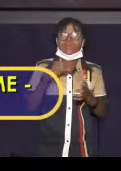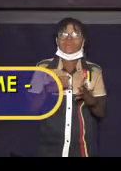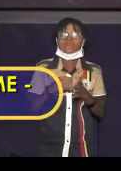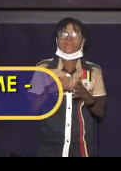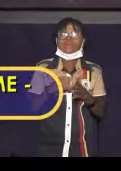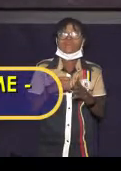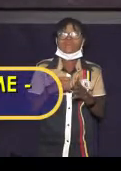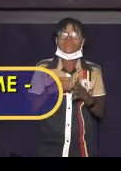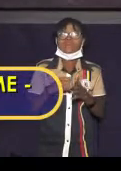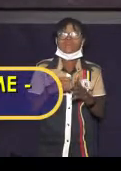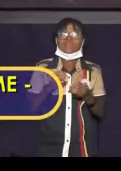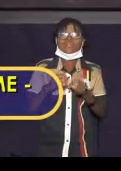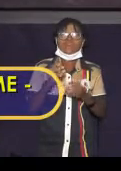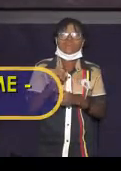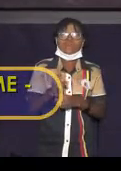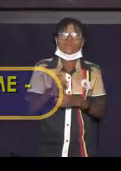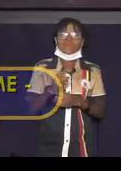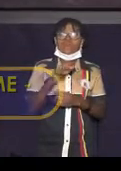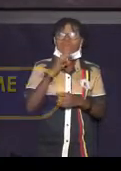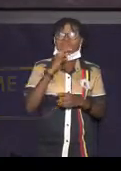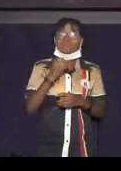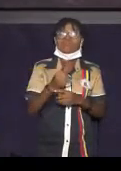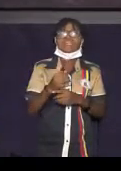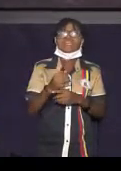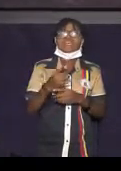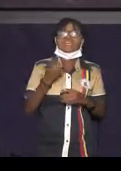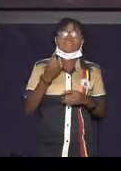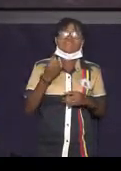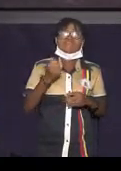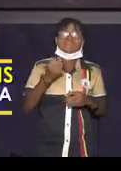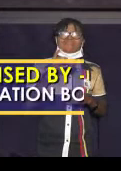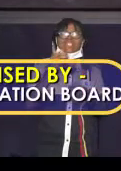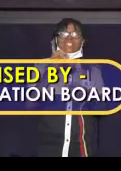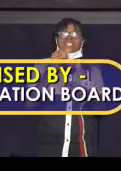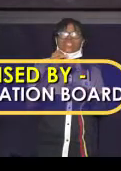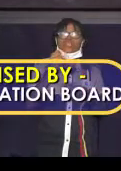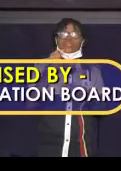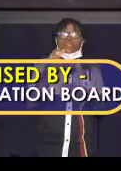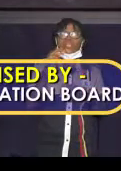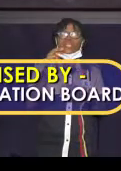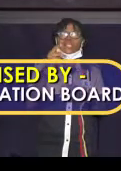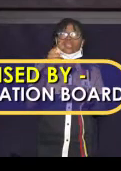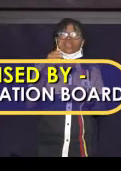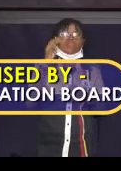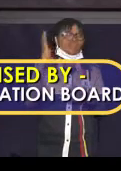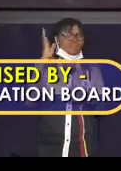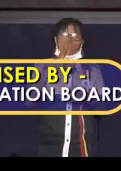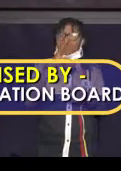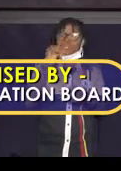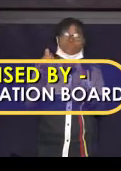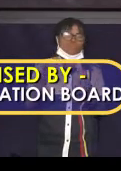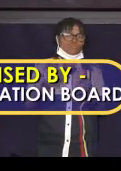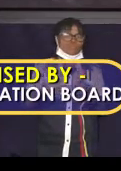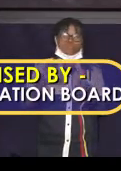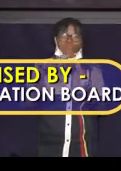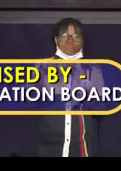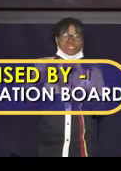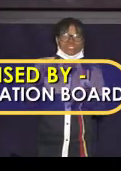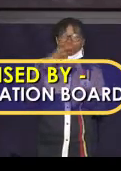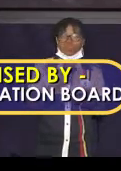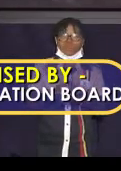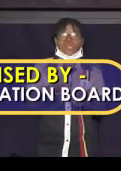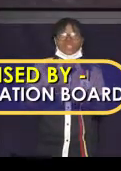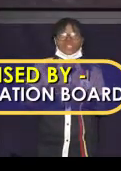abuse. Number one is disorientation. The person may not be able to fit in the society properly, may